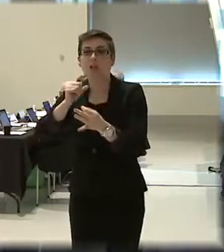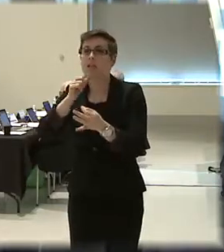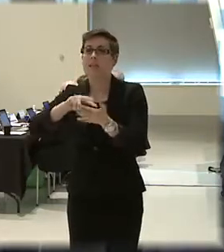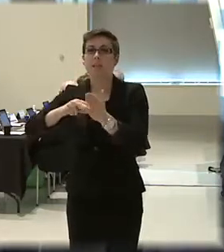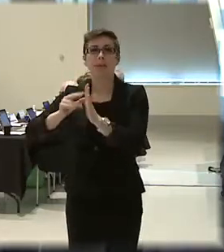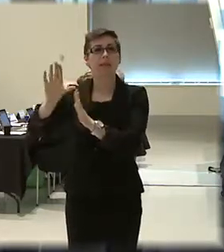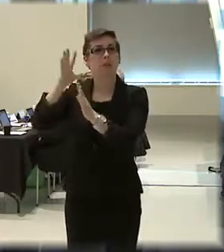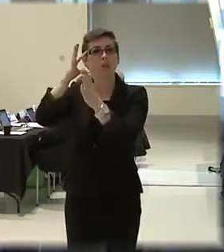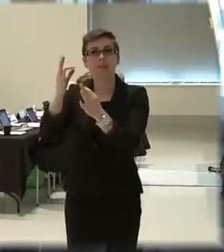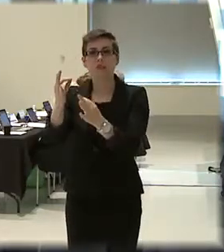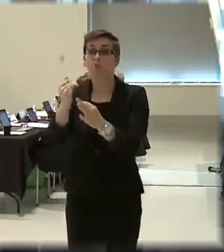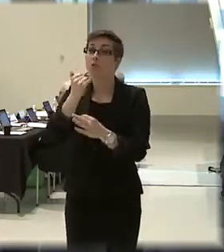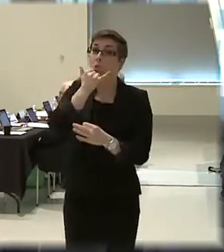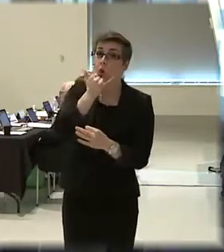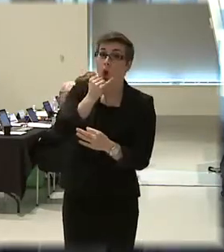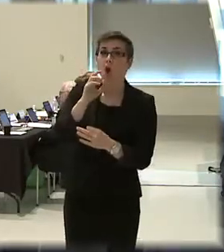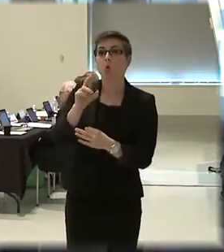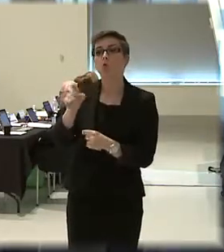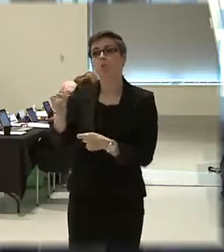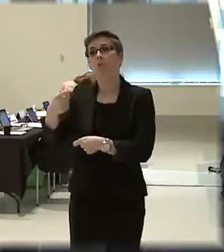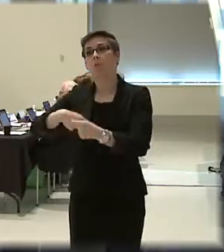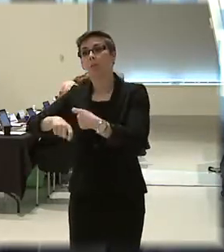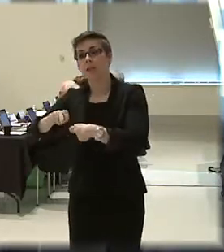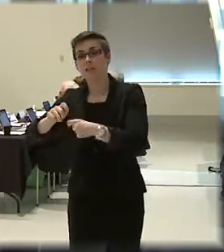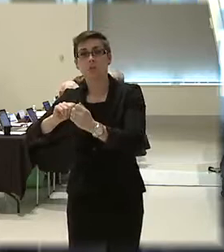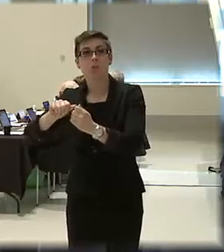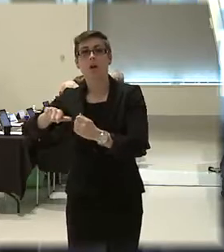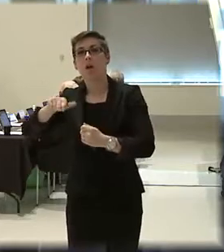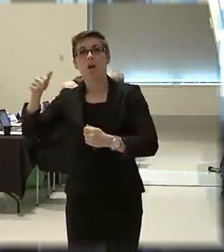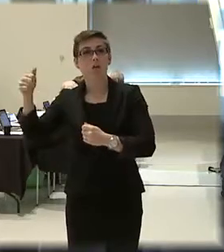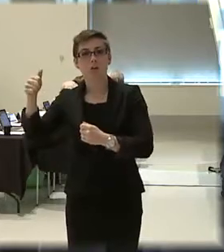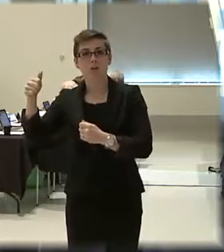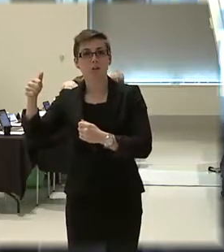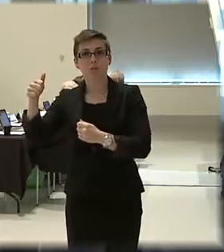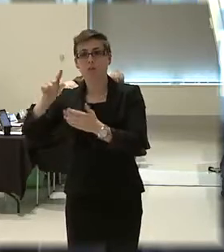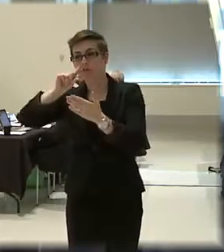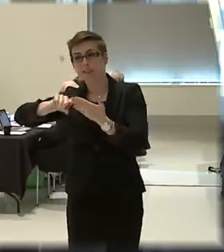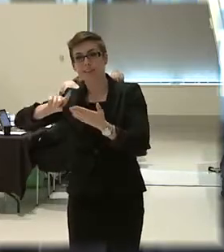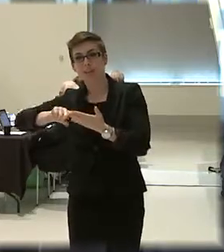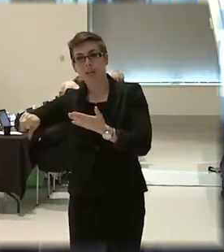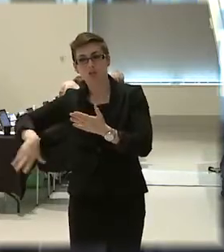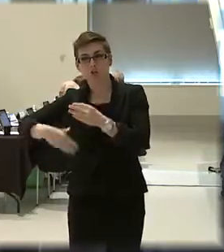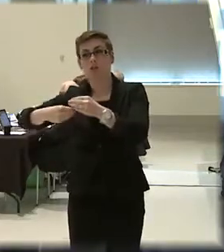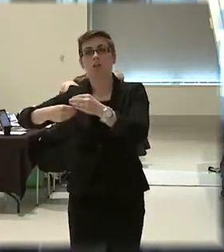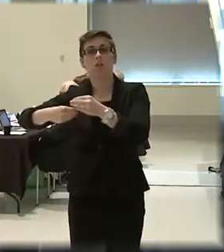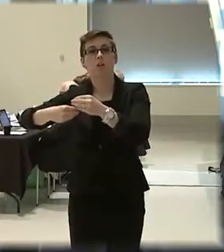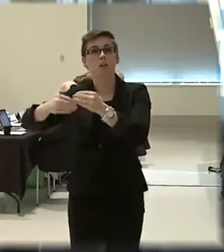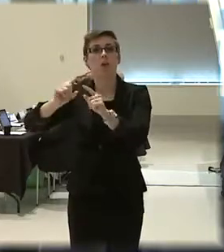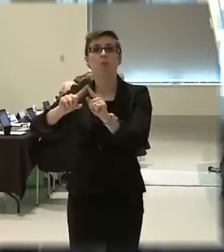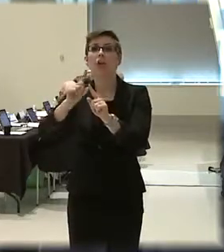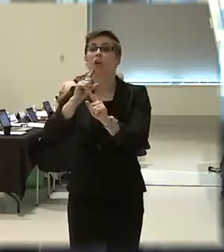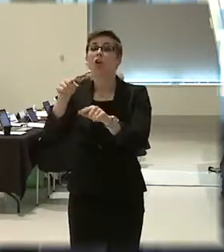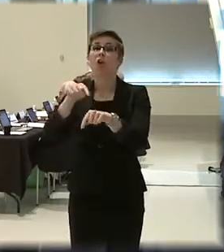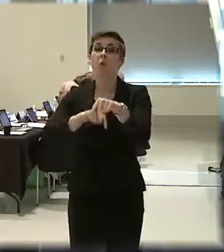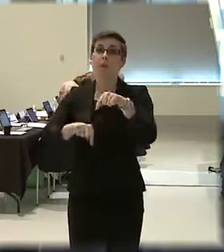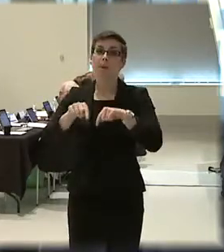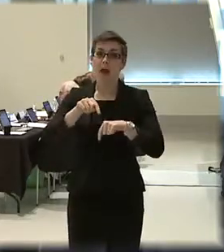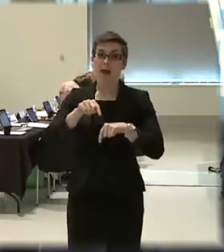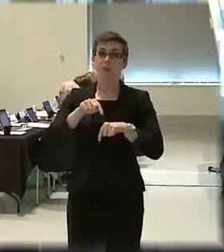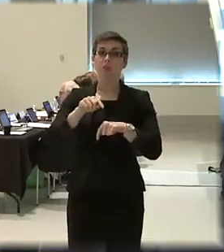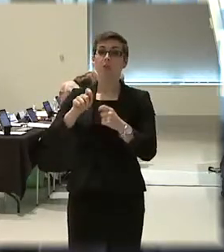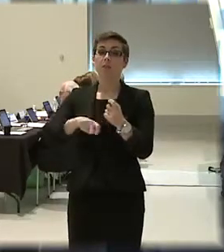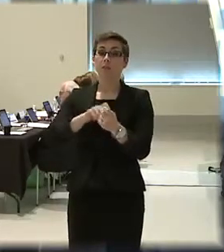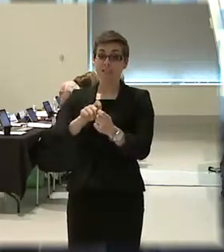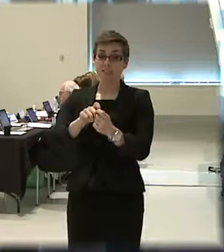is wrong and needs to be replaced with some type of other third-party investigation. But going back to the specific